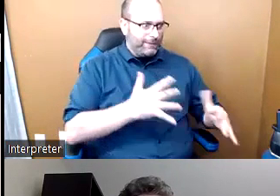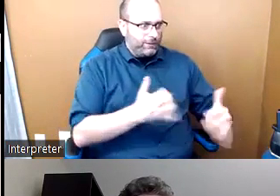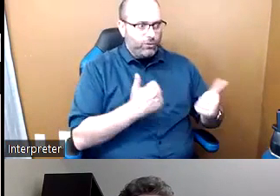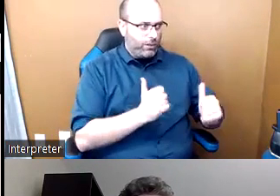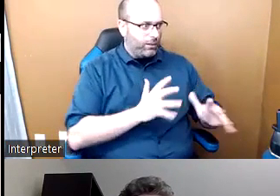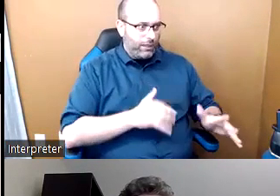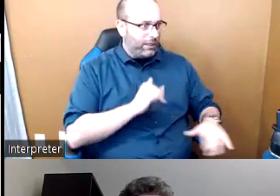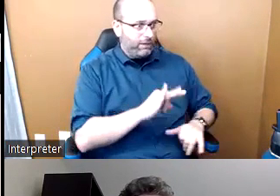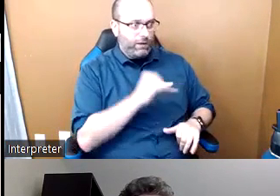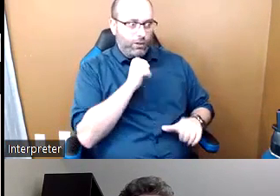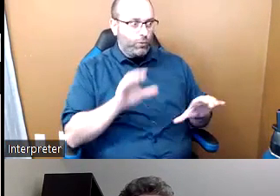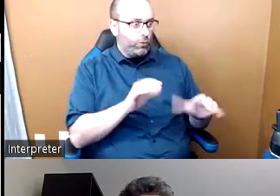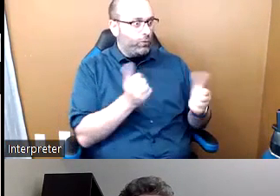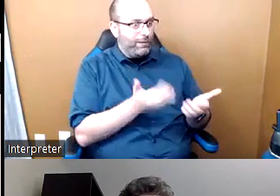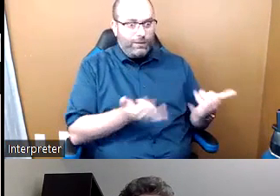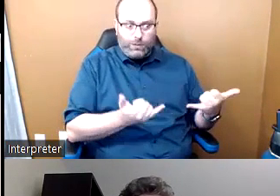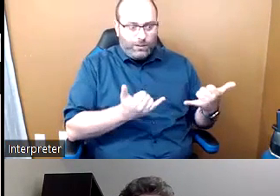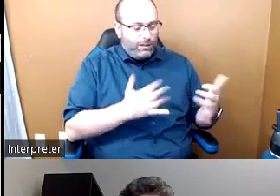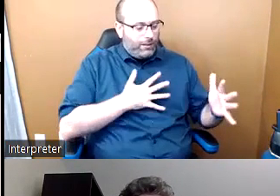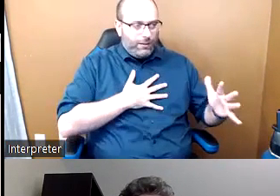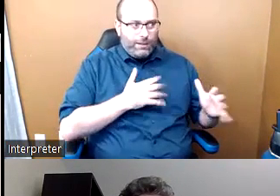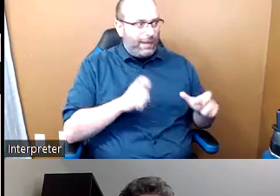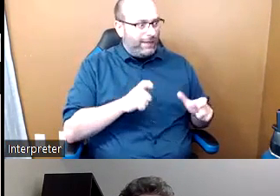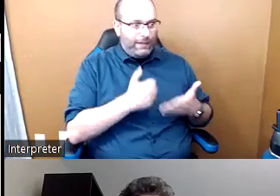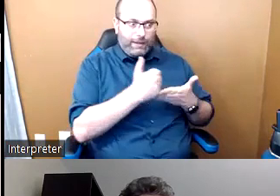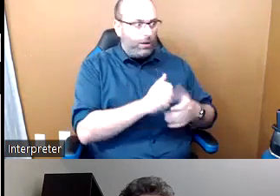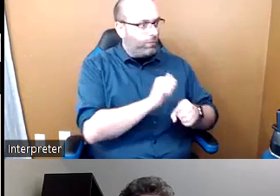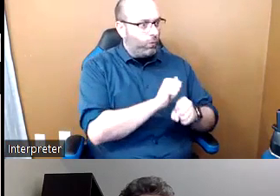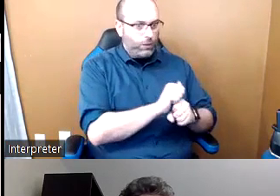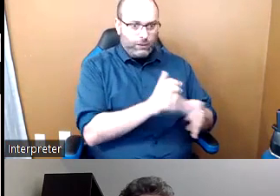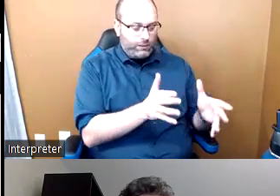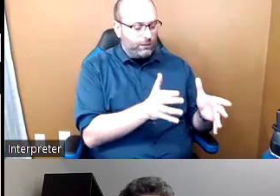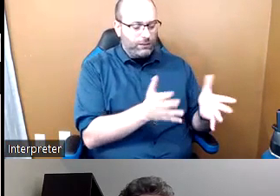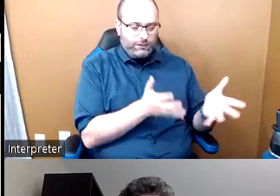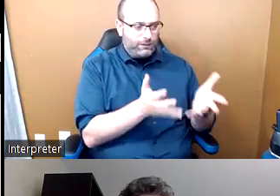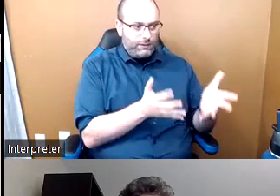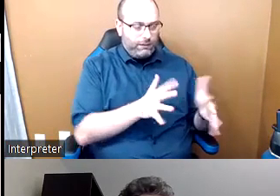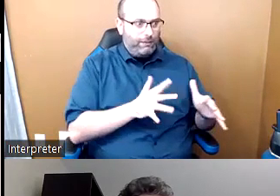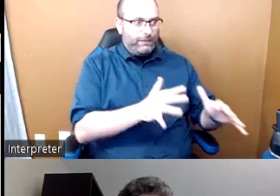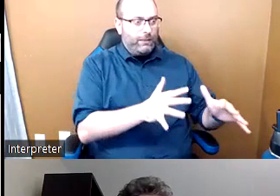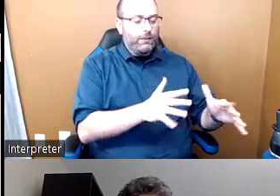if I don't do anything right now during a time when I'm supposed to be working, I just start petting my dog and not doing